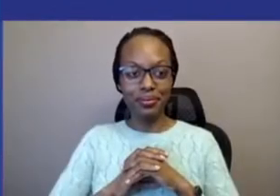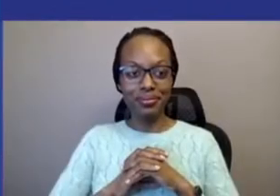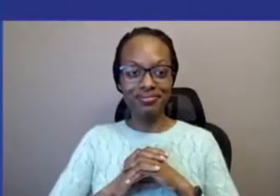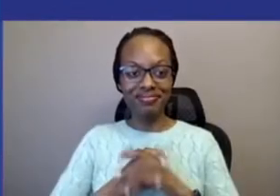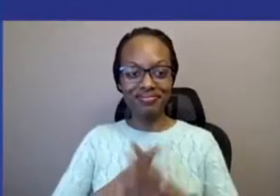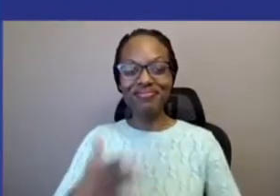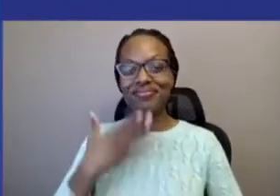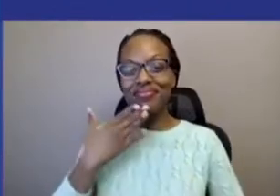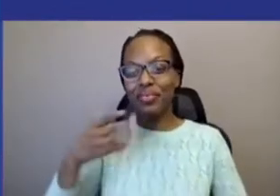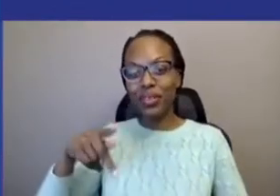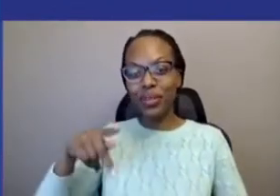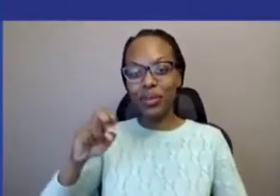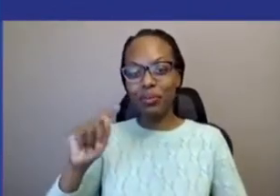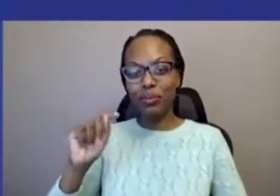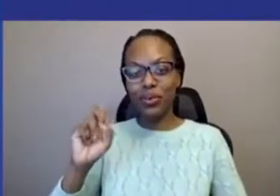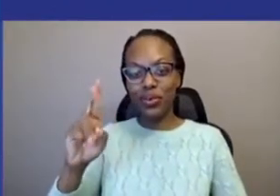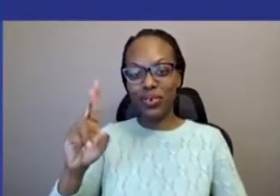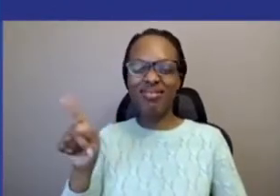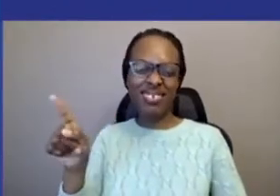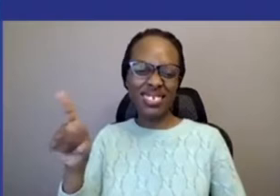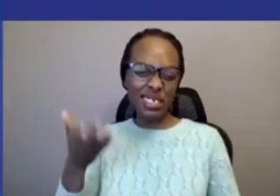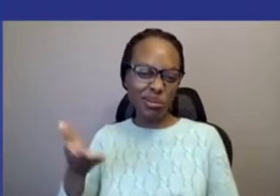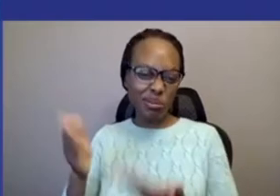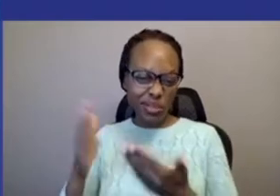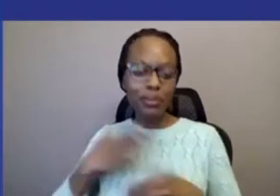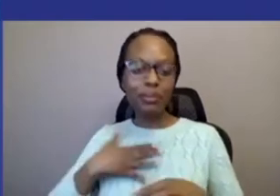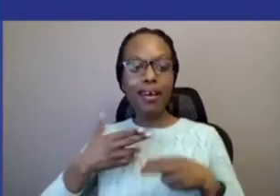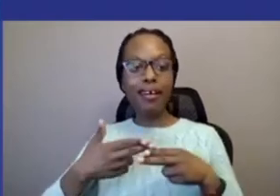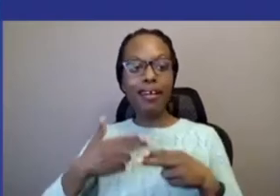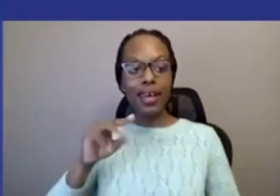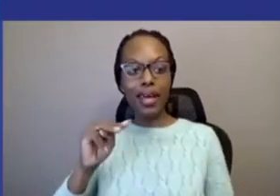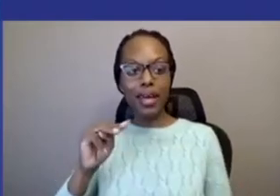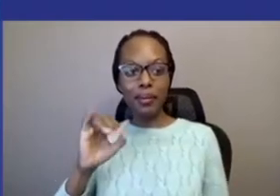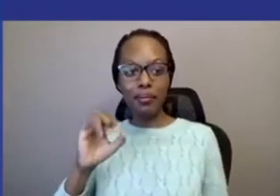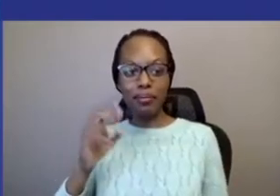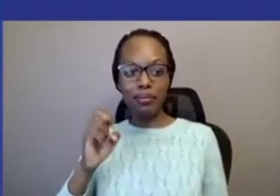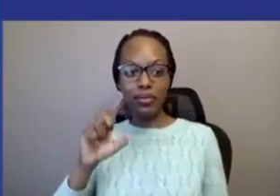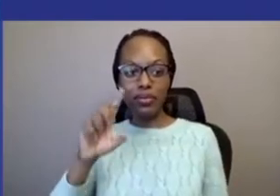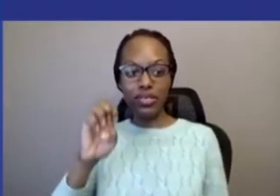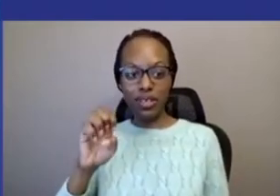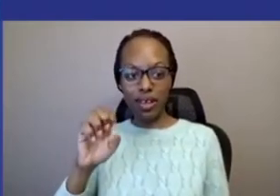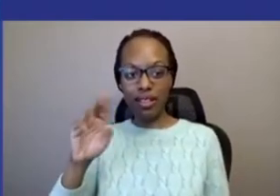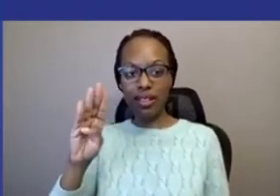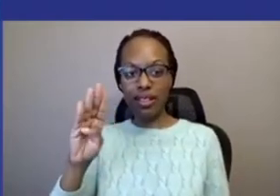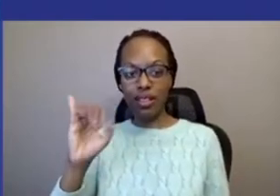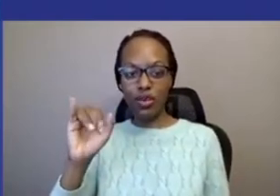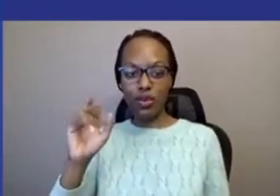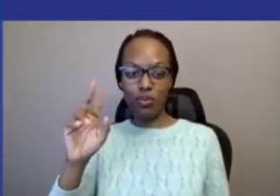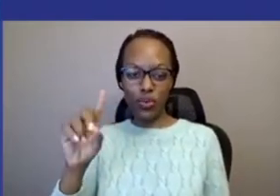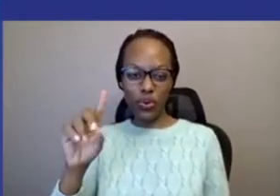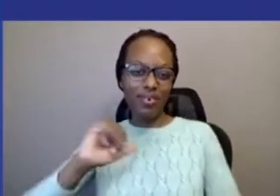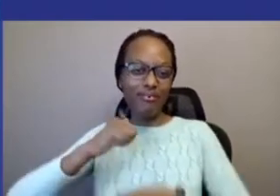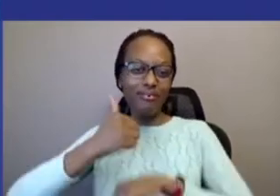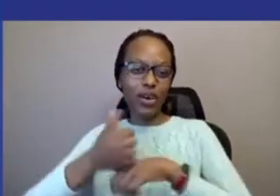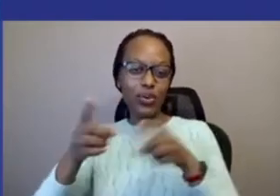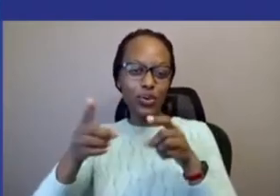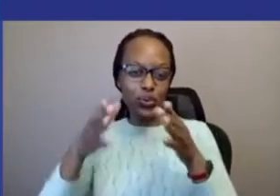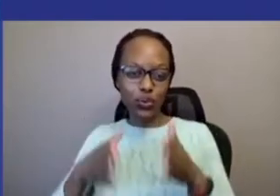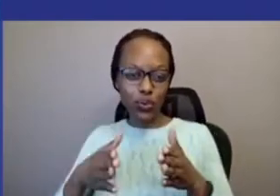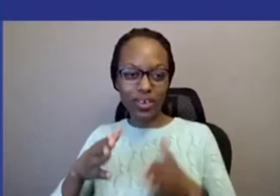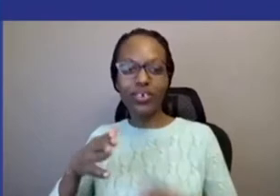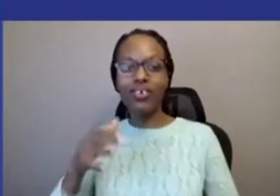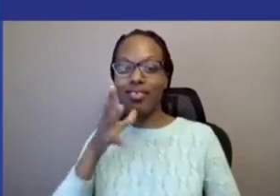Thanks, Peter. And as Peter said, my name is Michele Byrd-McPhee, founder and director of Ladies in Hip Hop, mother,